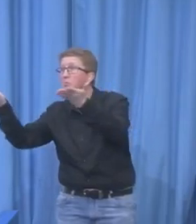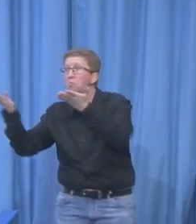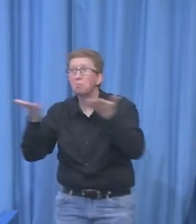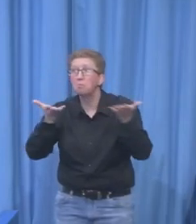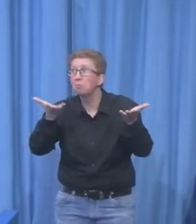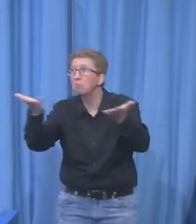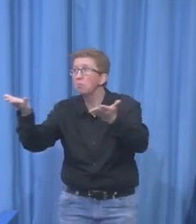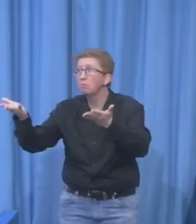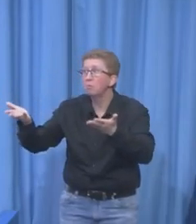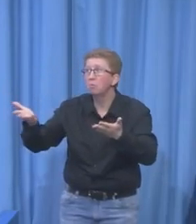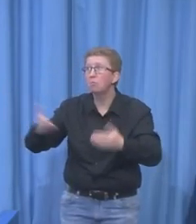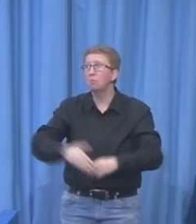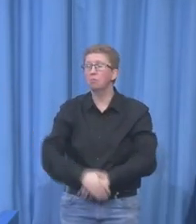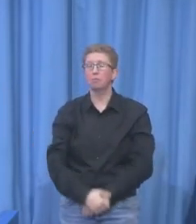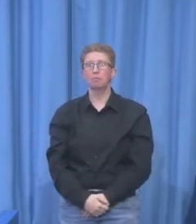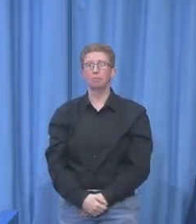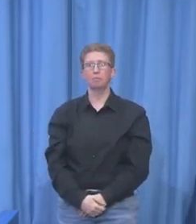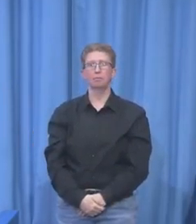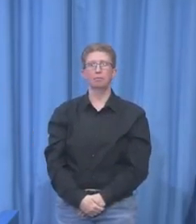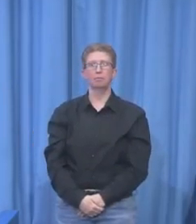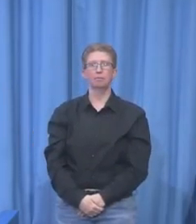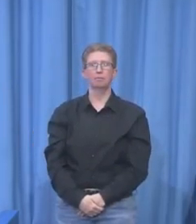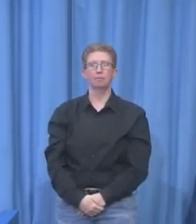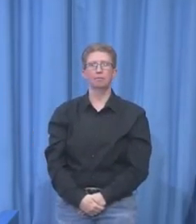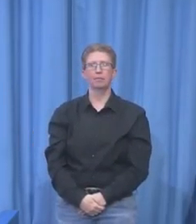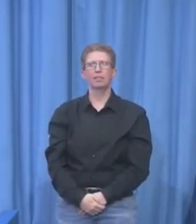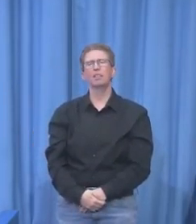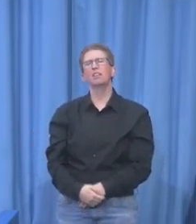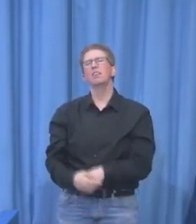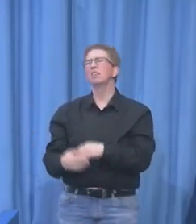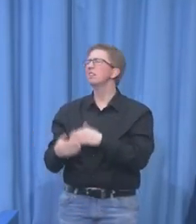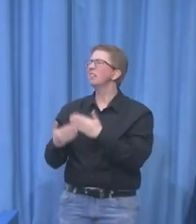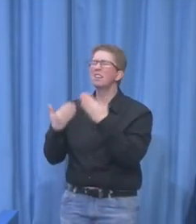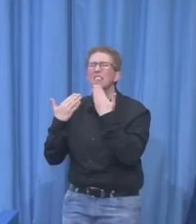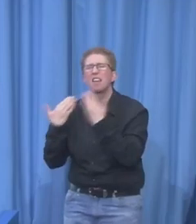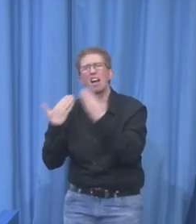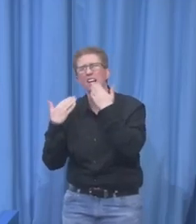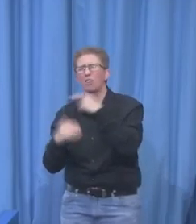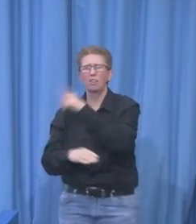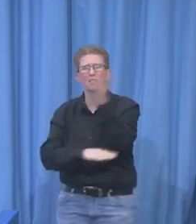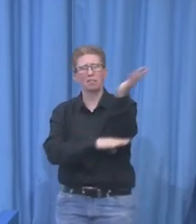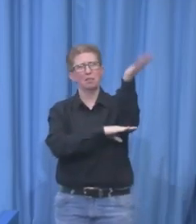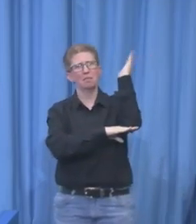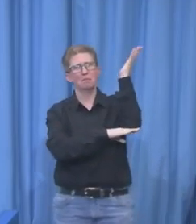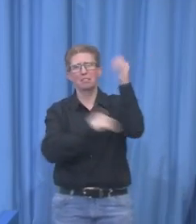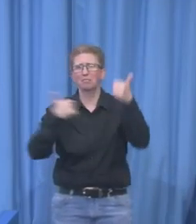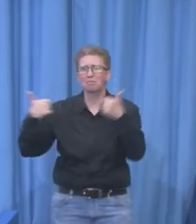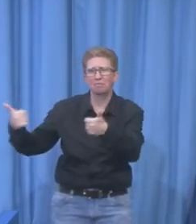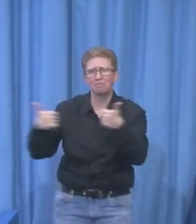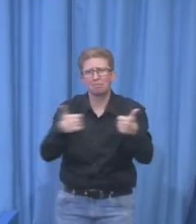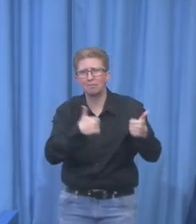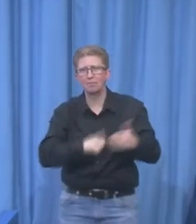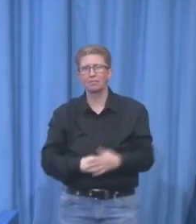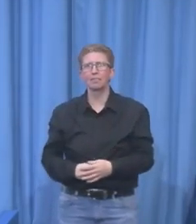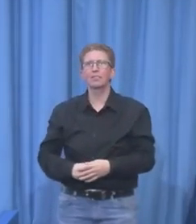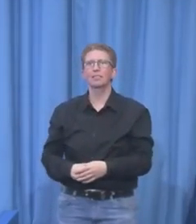Thank you very much for this fantastic presentation. I work for Light for the World, and we're also,